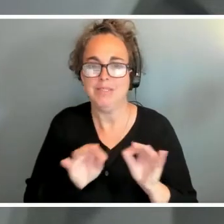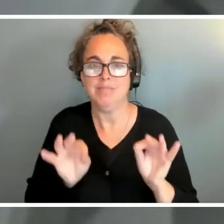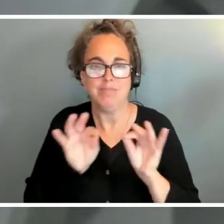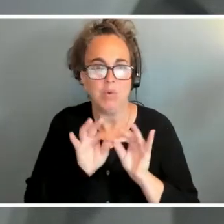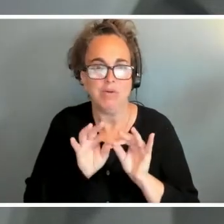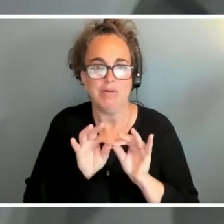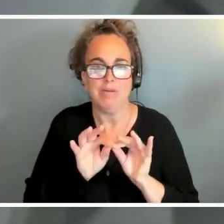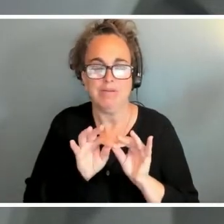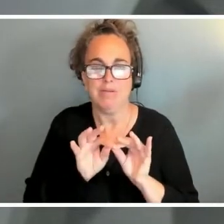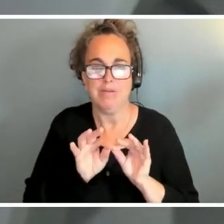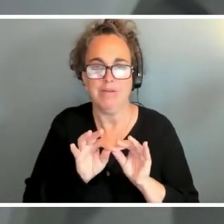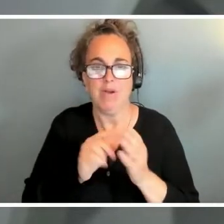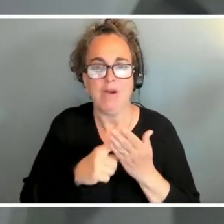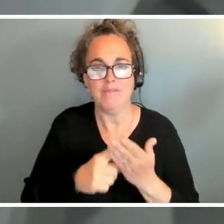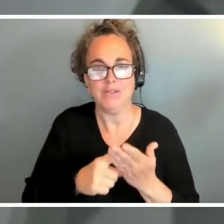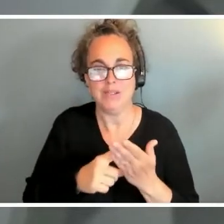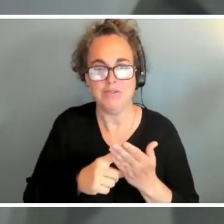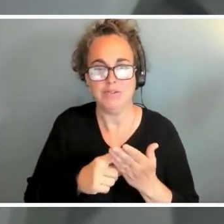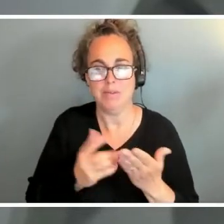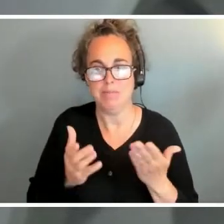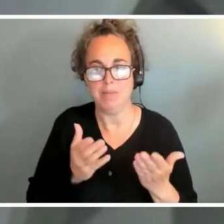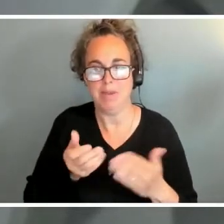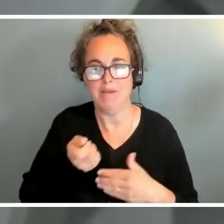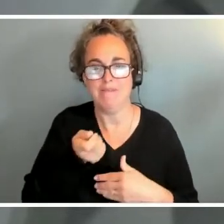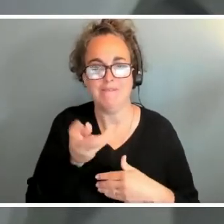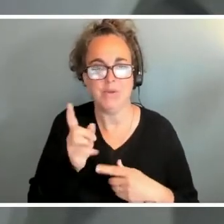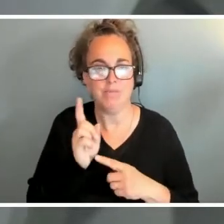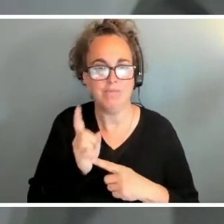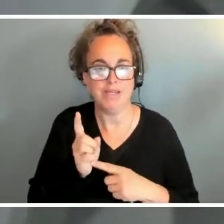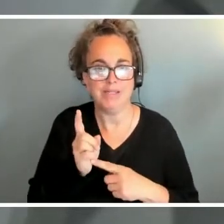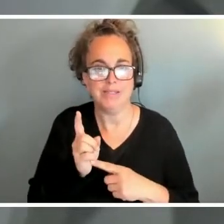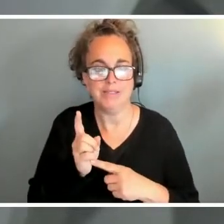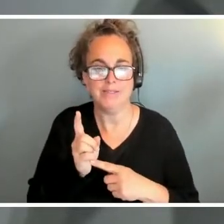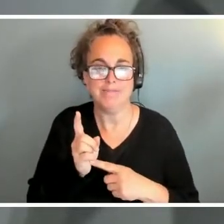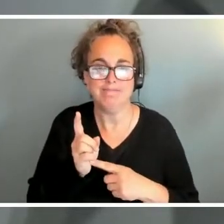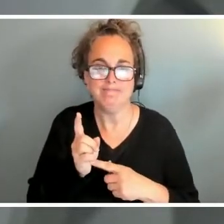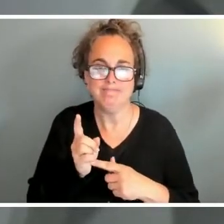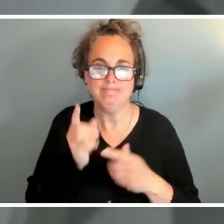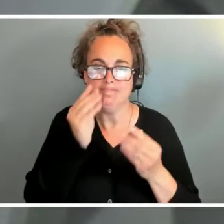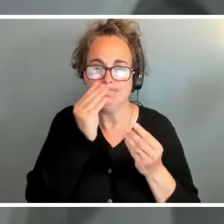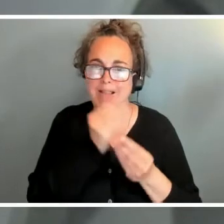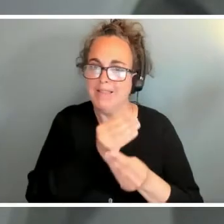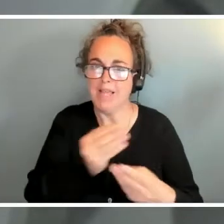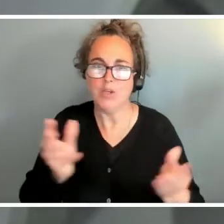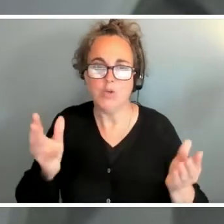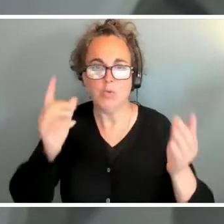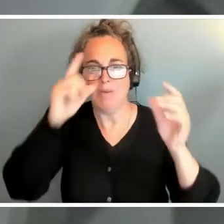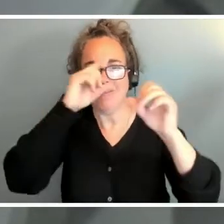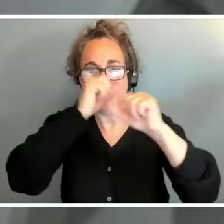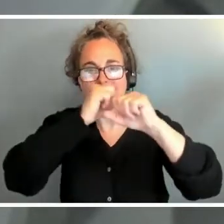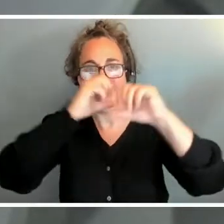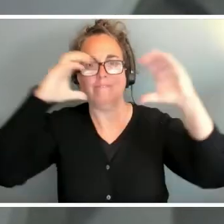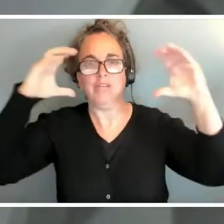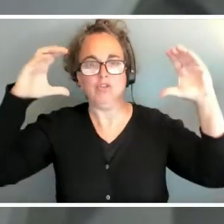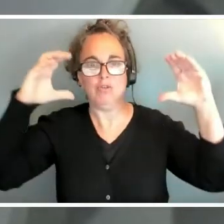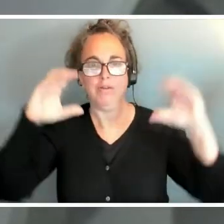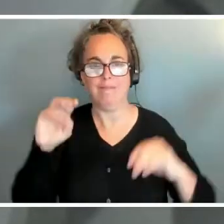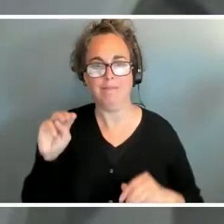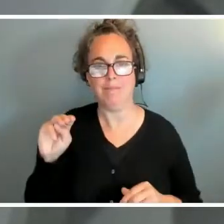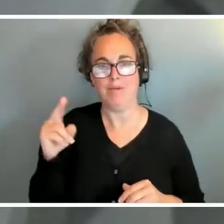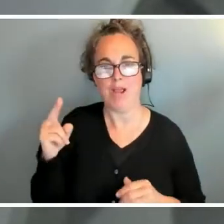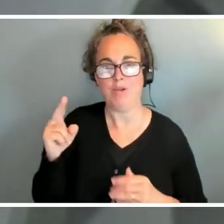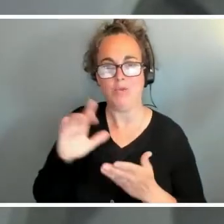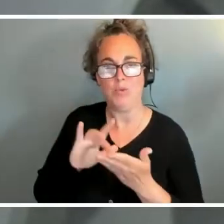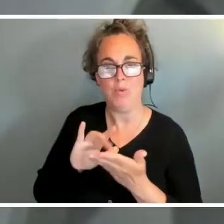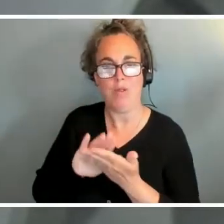then perhaps I want to spend a few minutes letting you know what the vision of Morehouse School of Medicine is, and what the next steps